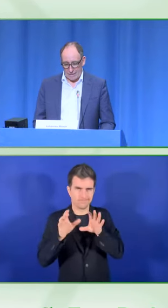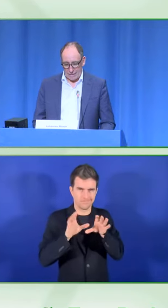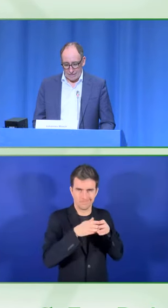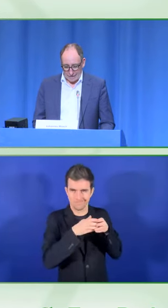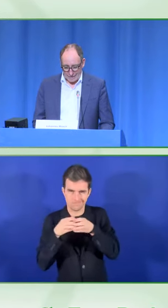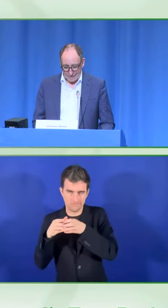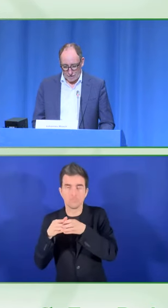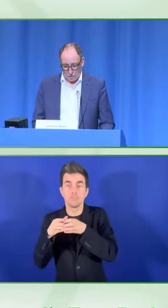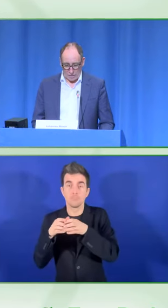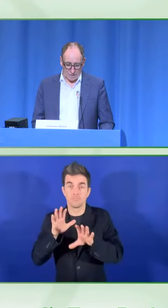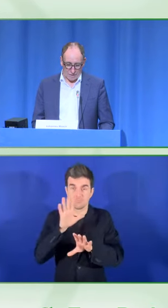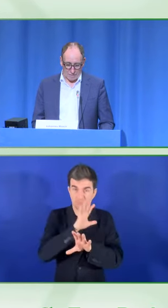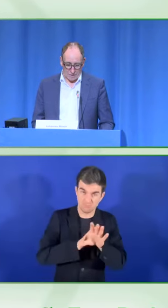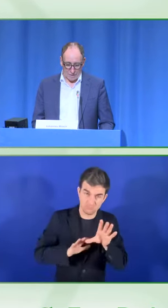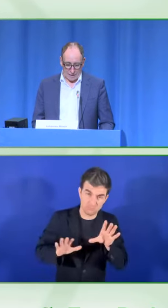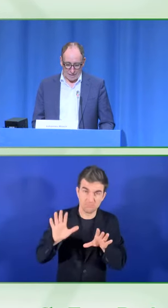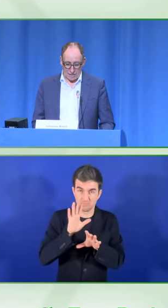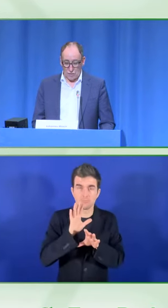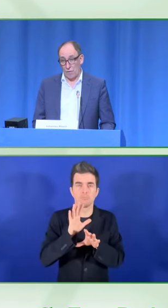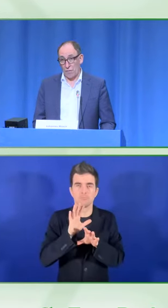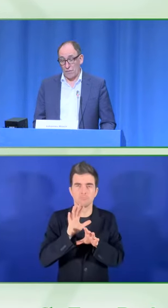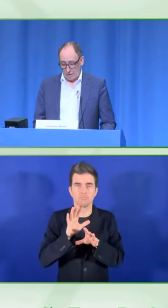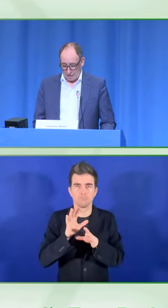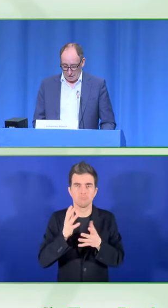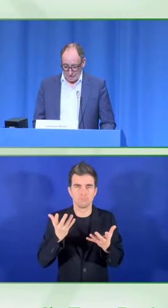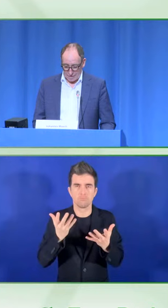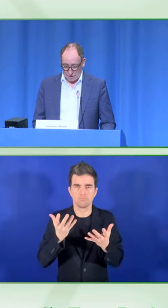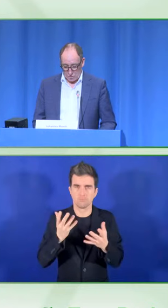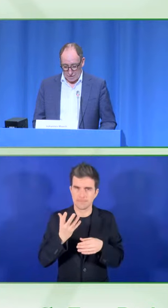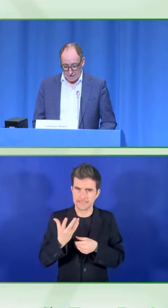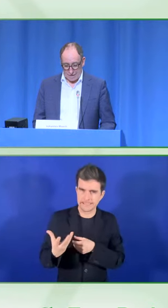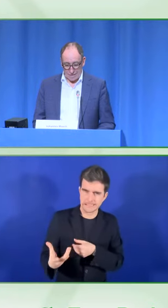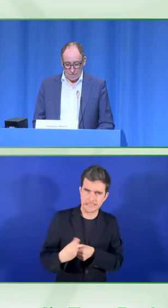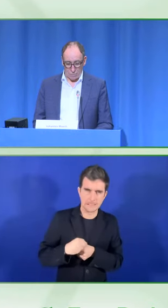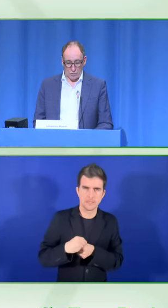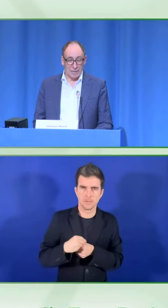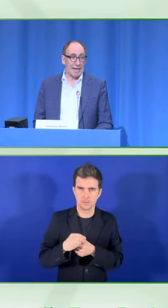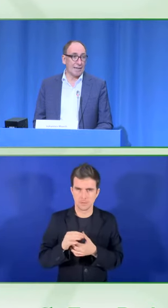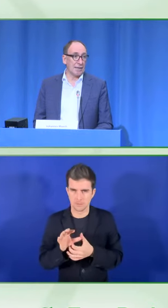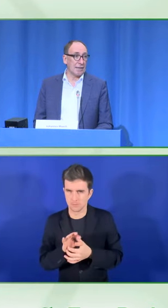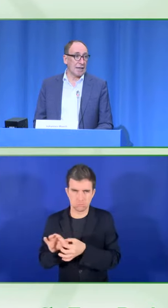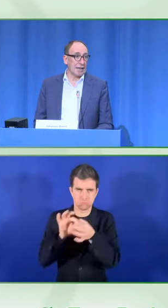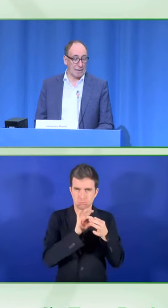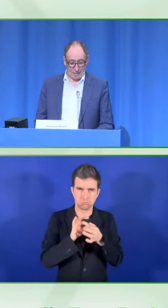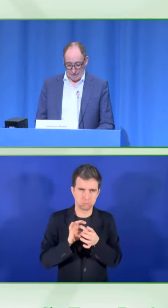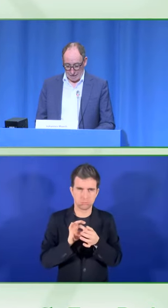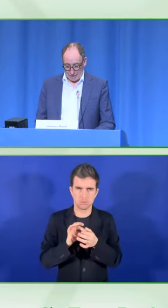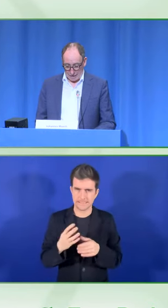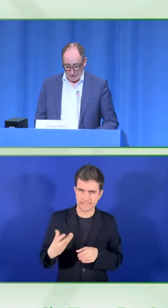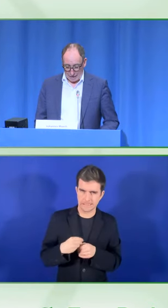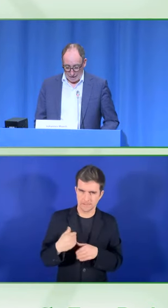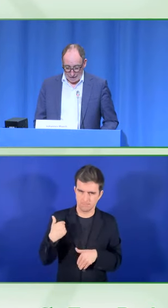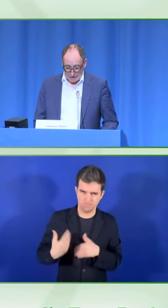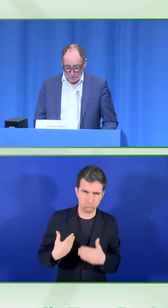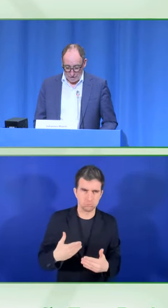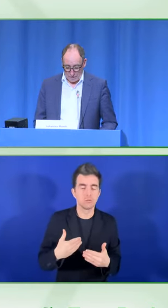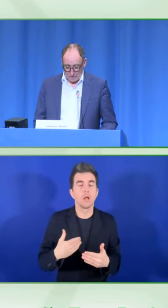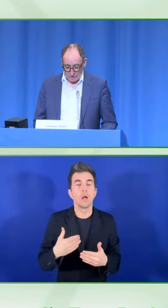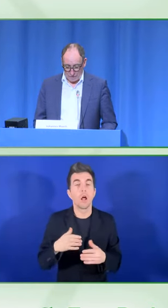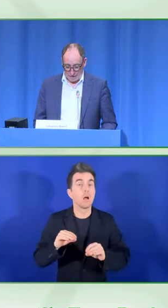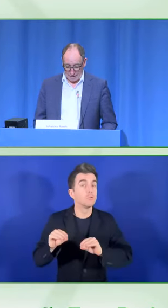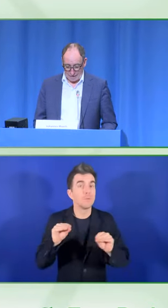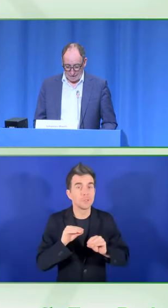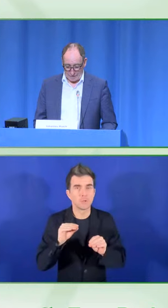are essential cornerstones and serve as crucial keys to creating an